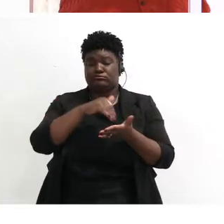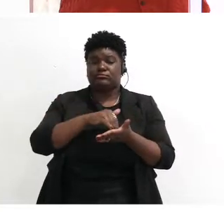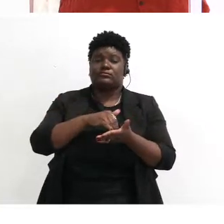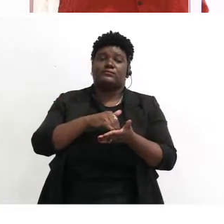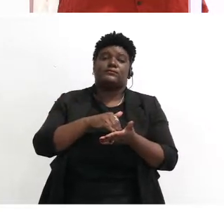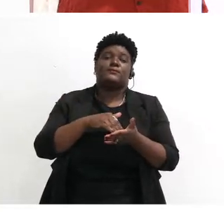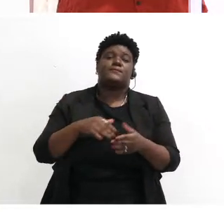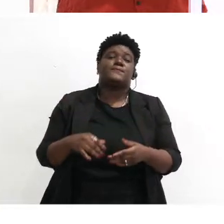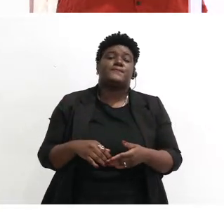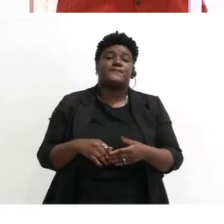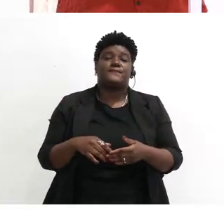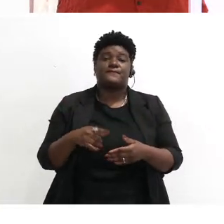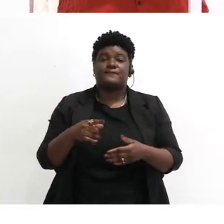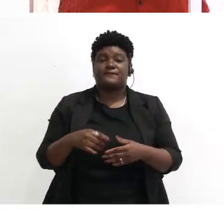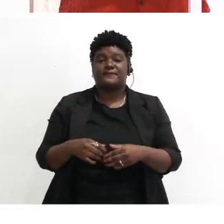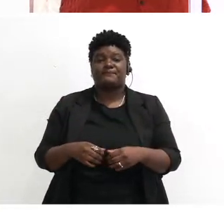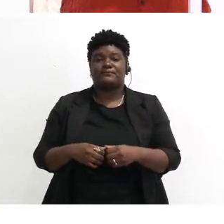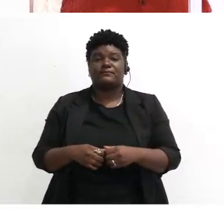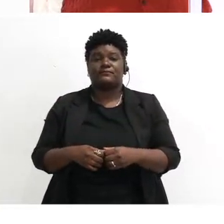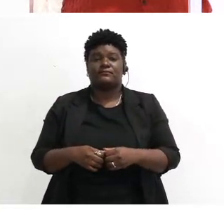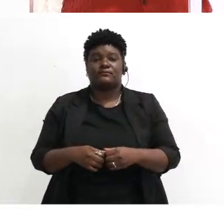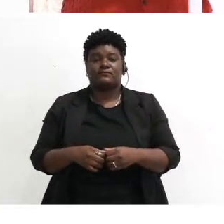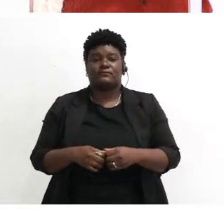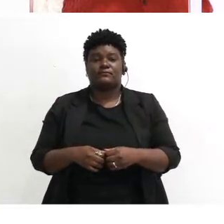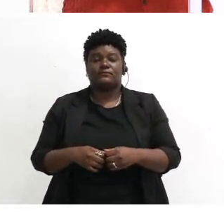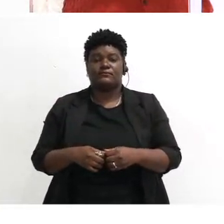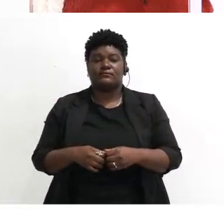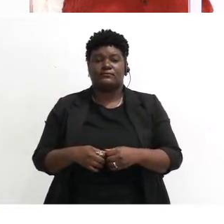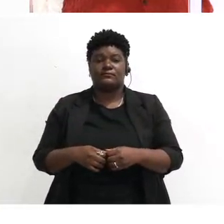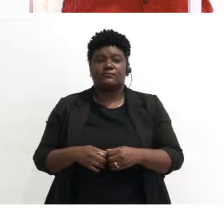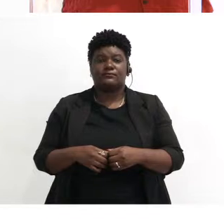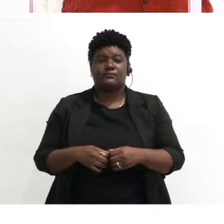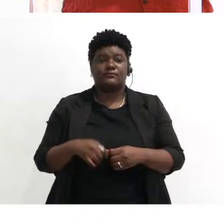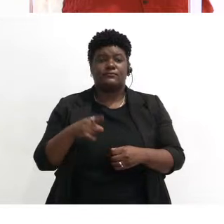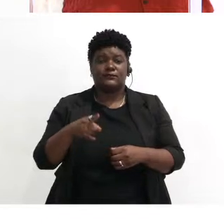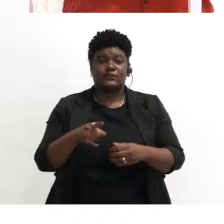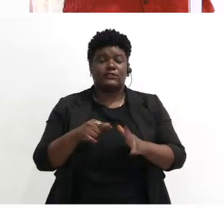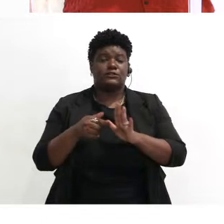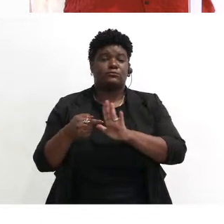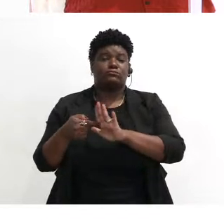the channels, and the material around it is the gate.